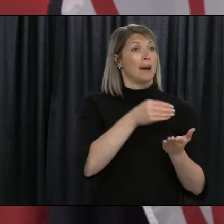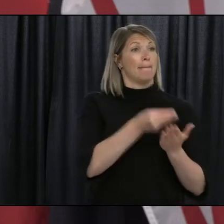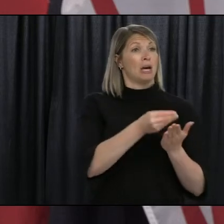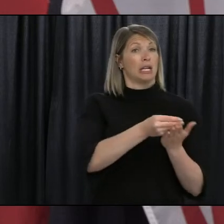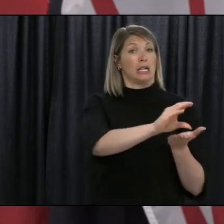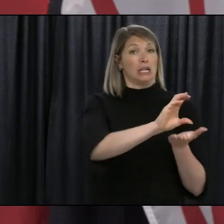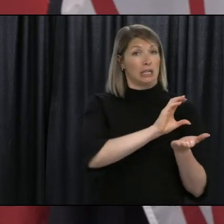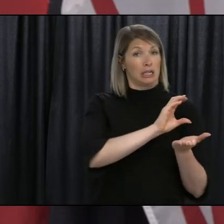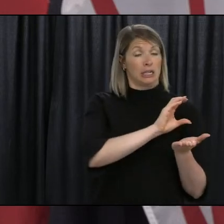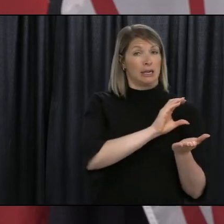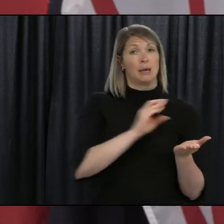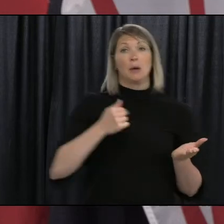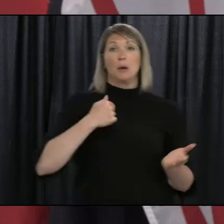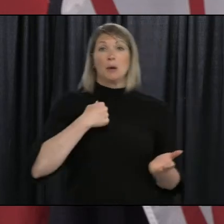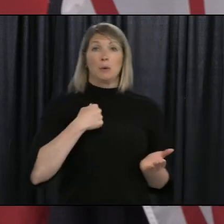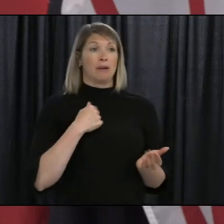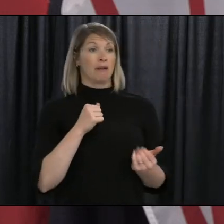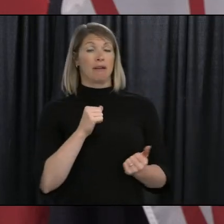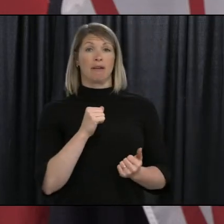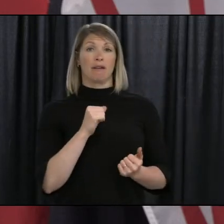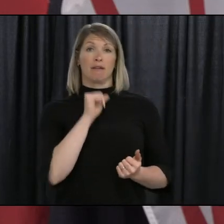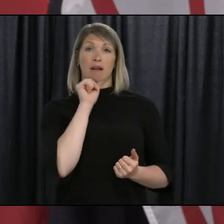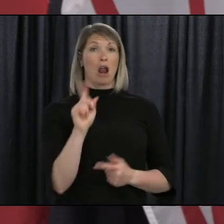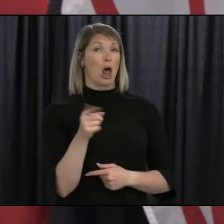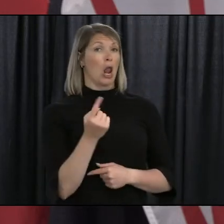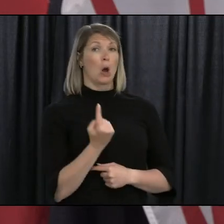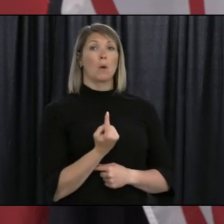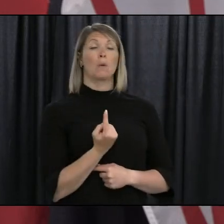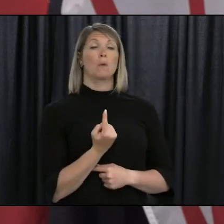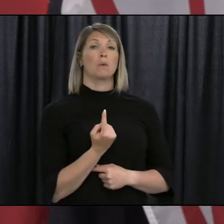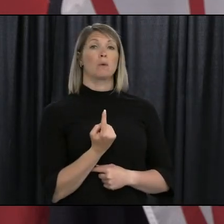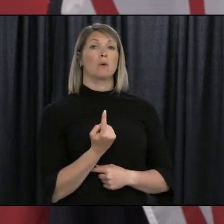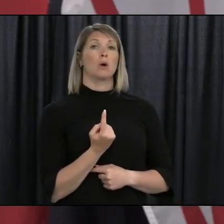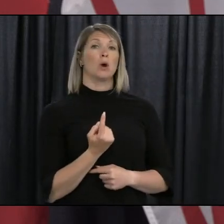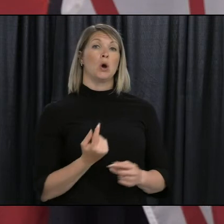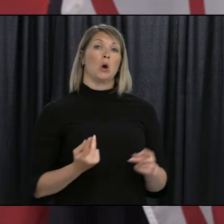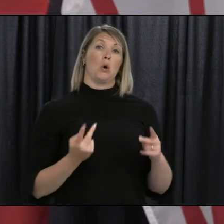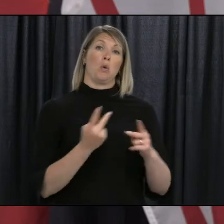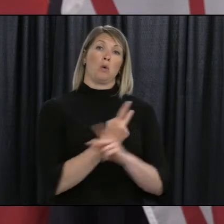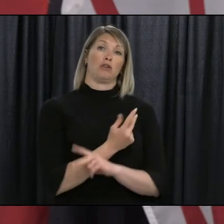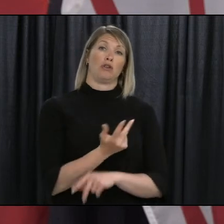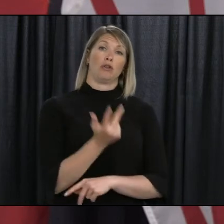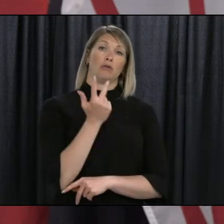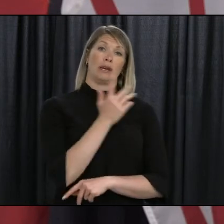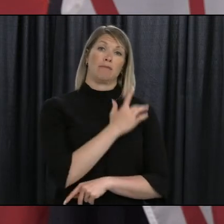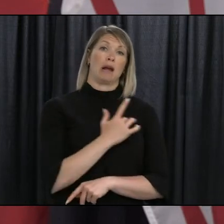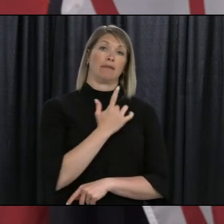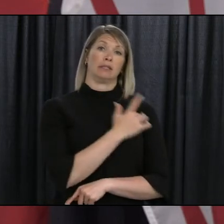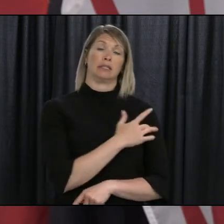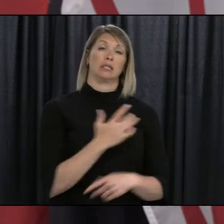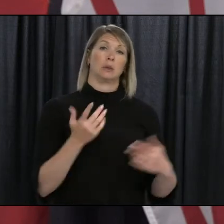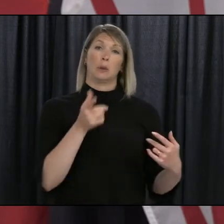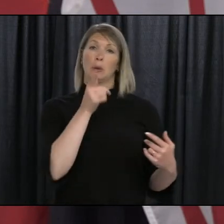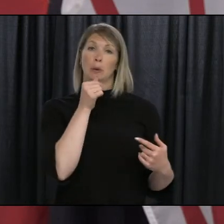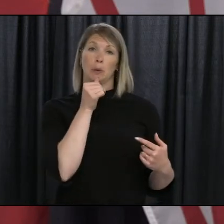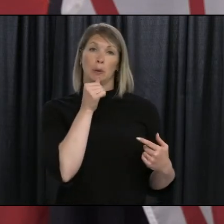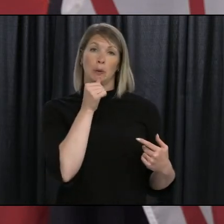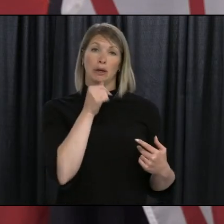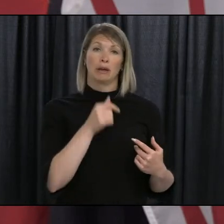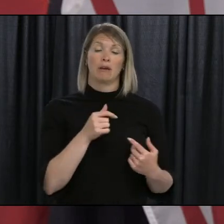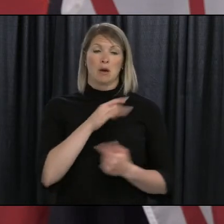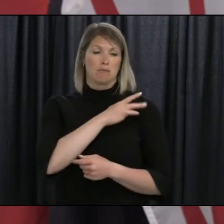we're not the only province dealing with this. The three obviously hit the hardest are the oil-producing provinces, but every